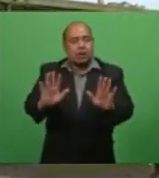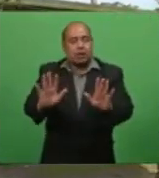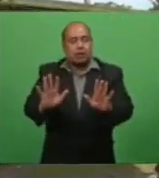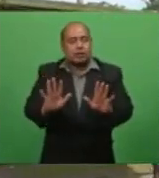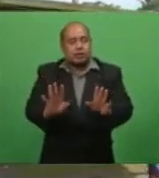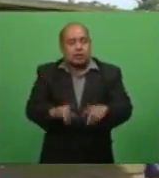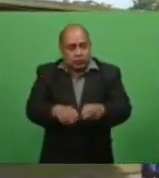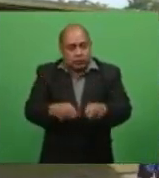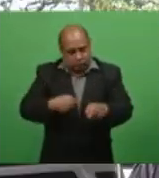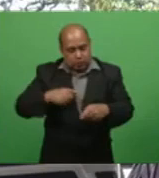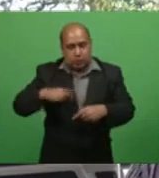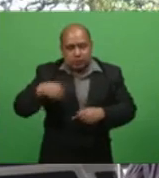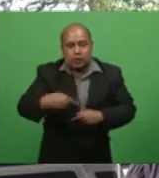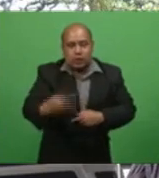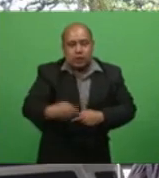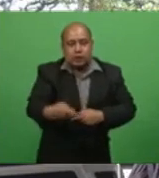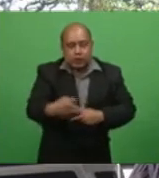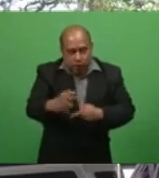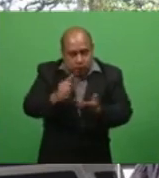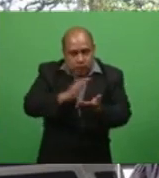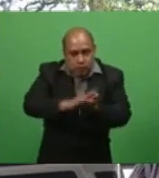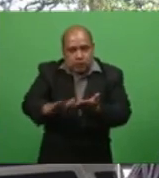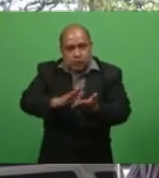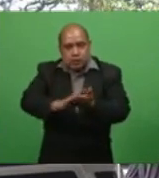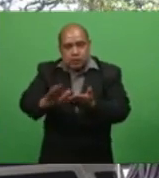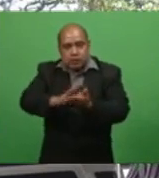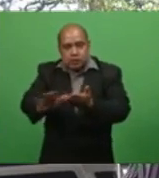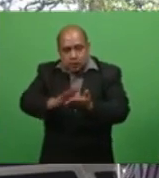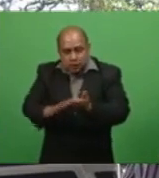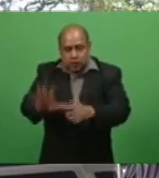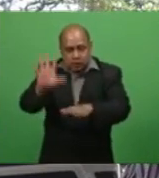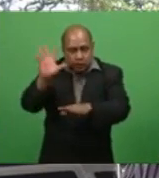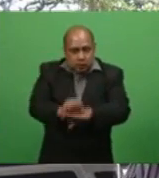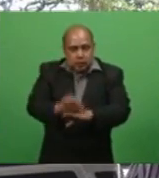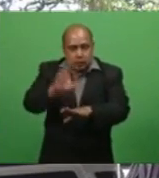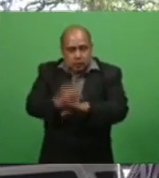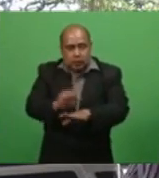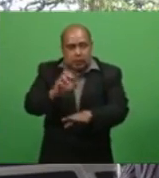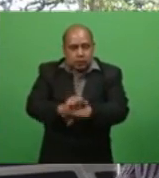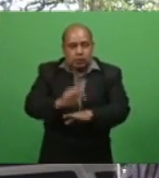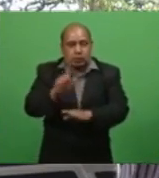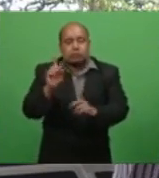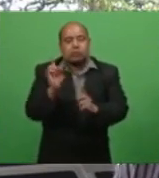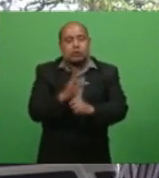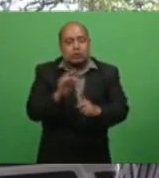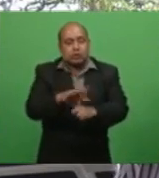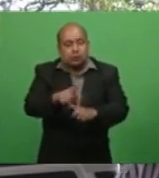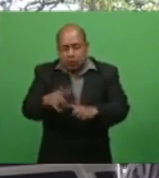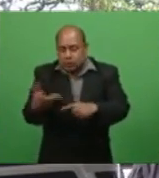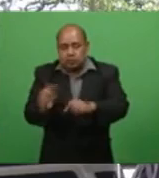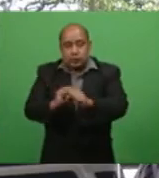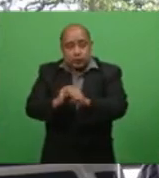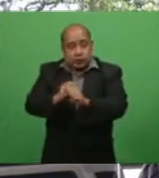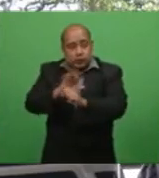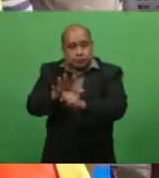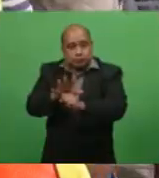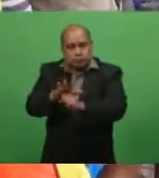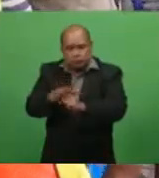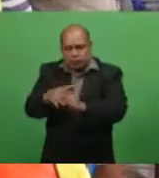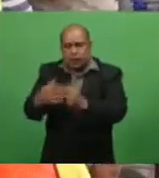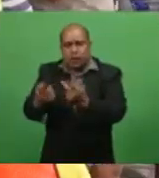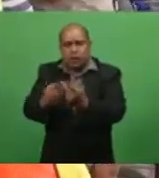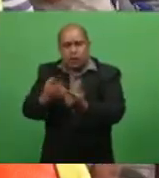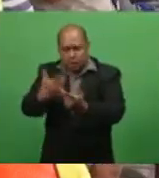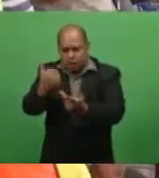have hygiene habits that are important for not only breaking the chain of COVID-19 but also other communicable diseases. The